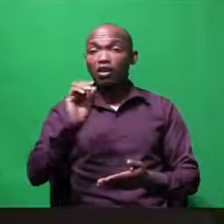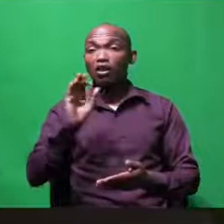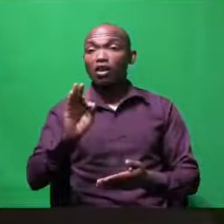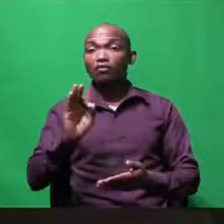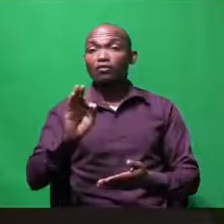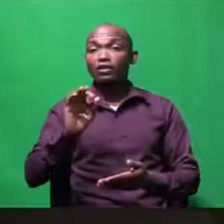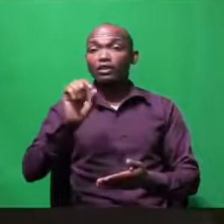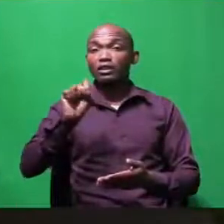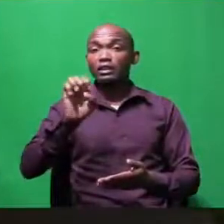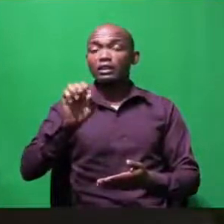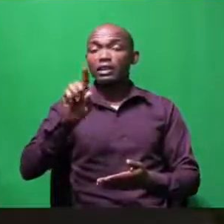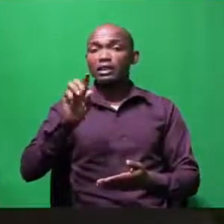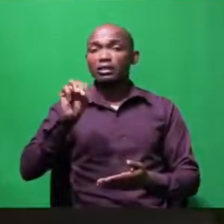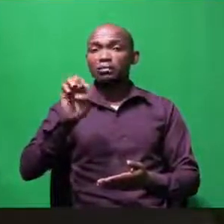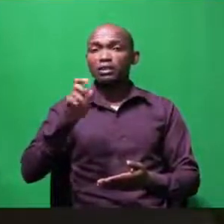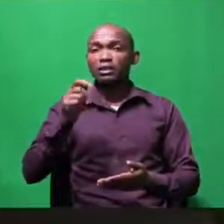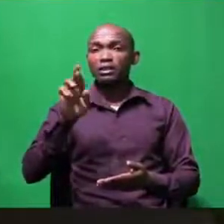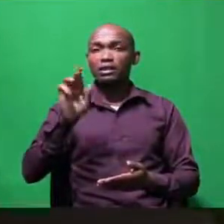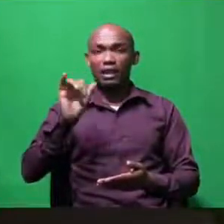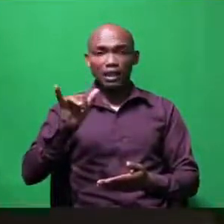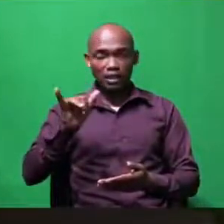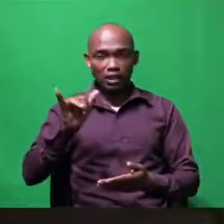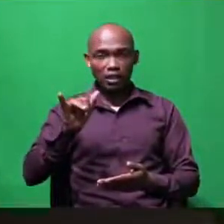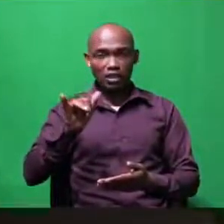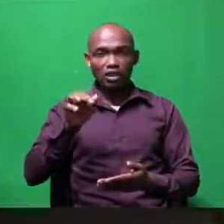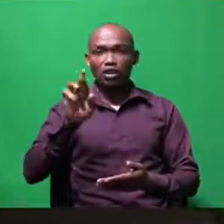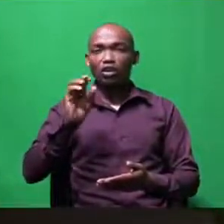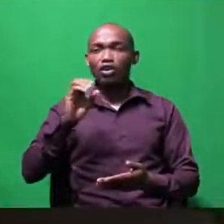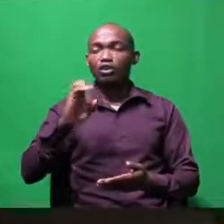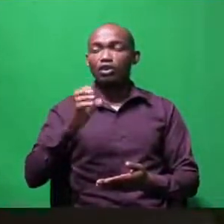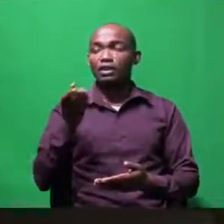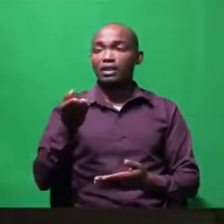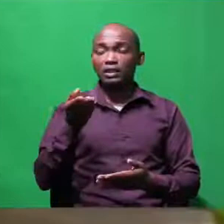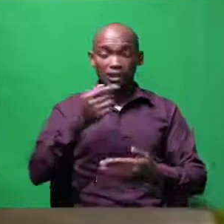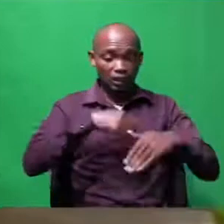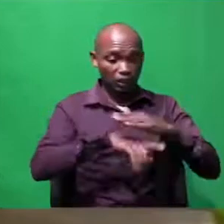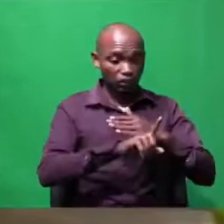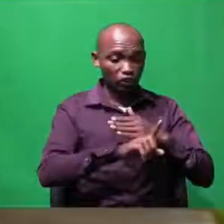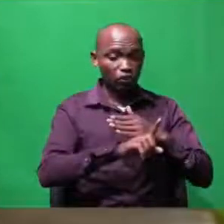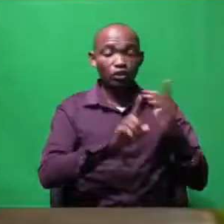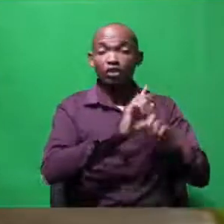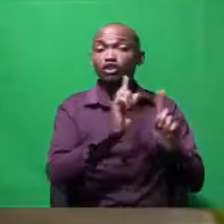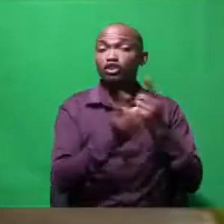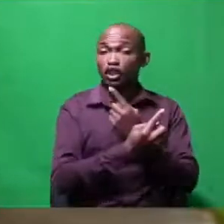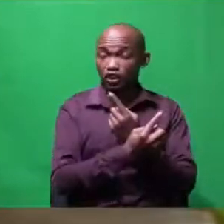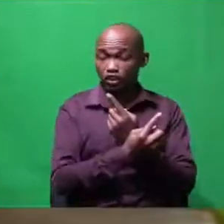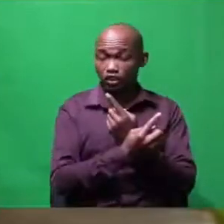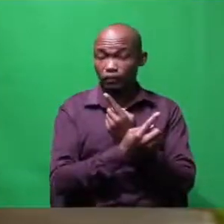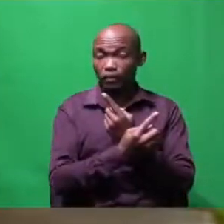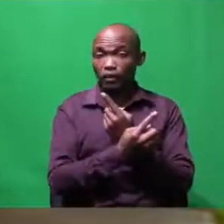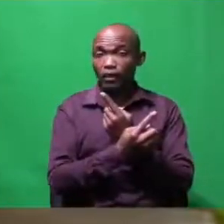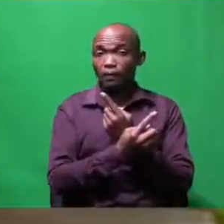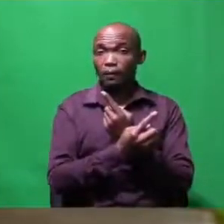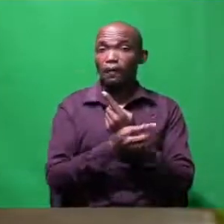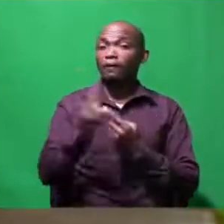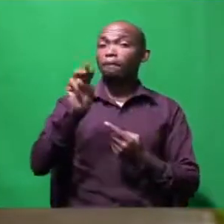rock. So by these two processes, can undergo into sedimentary, can undergo